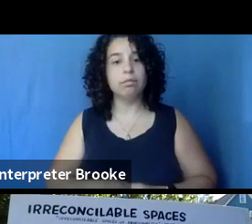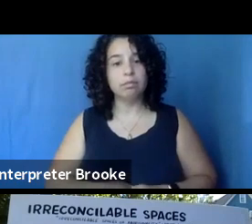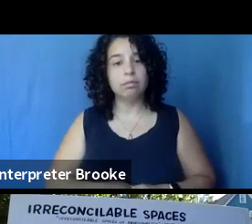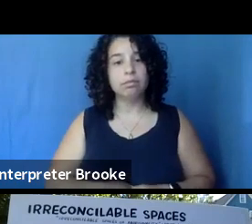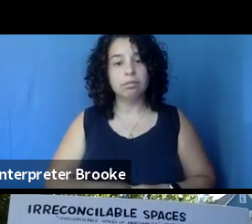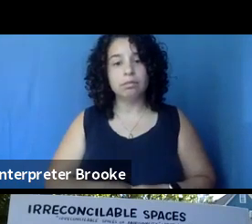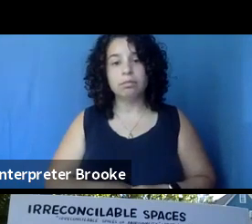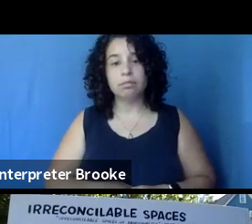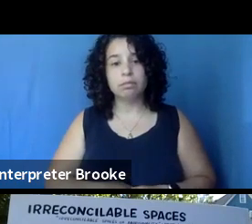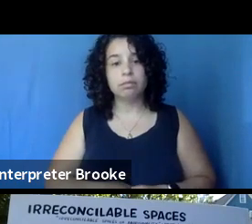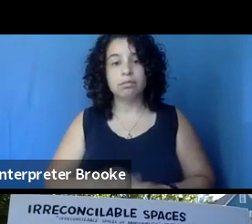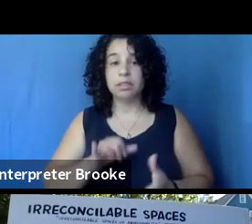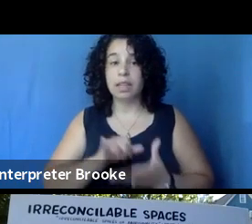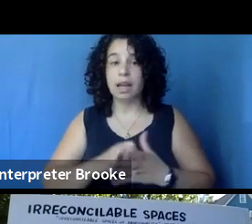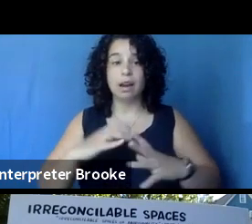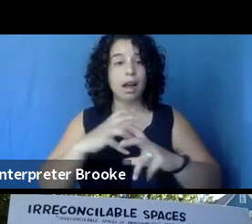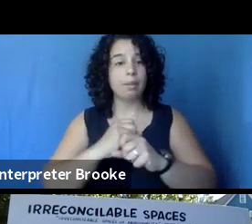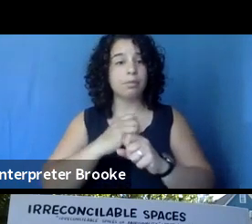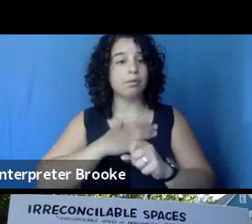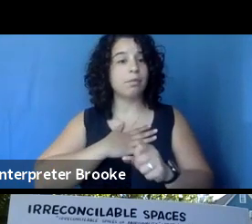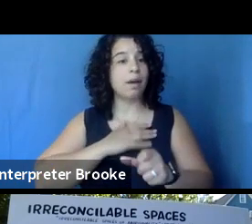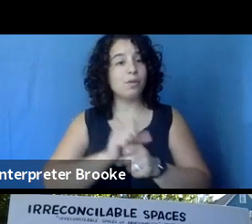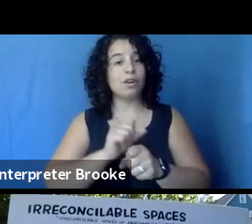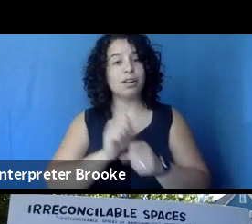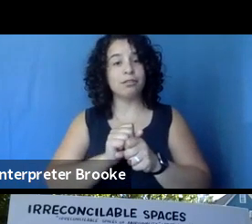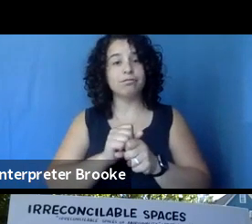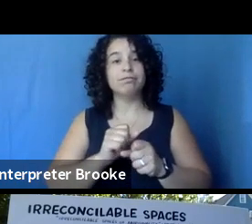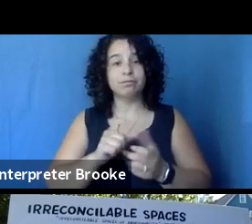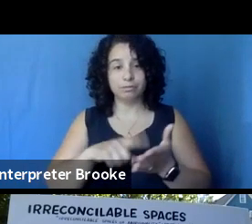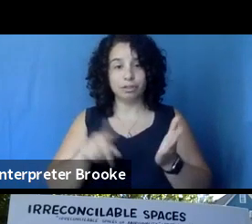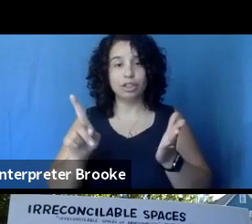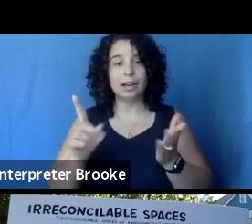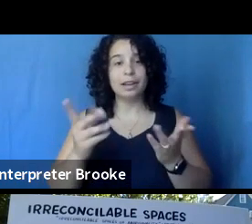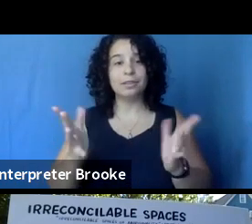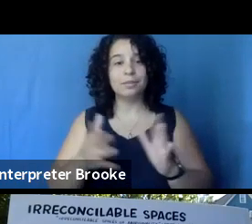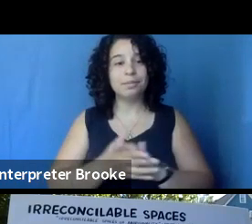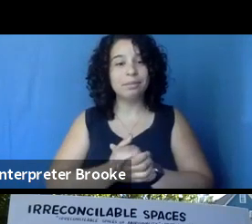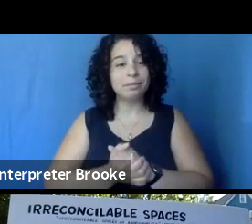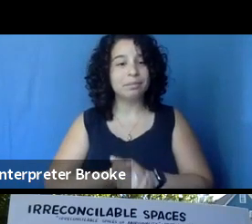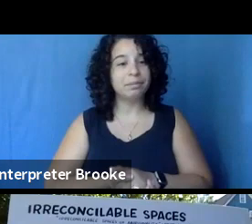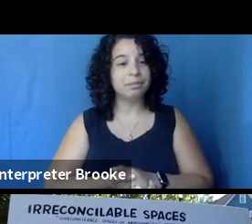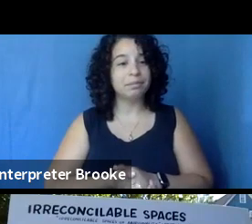that's my work. So check.